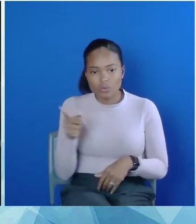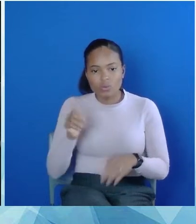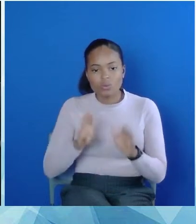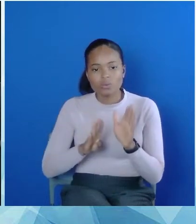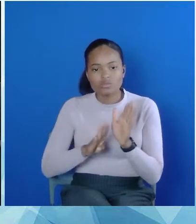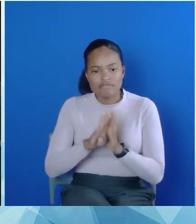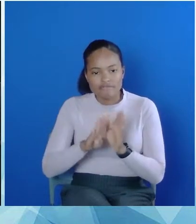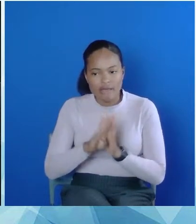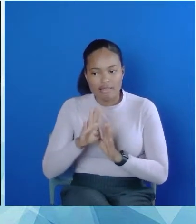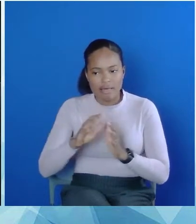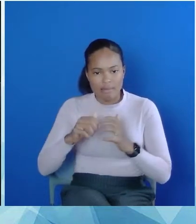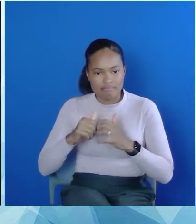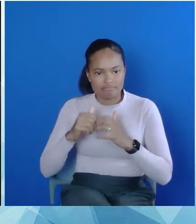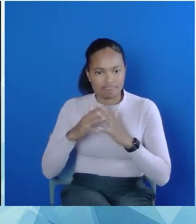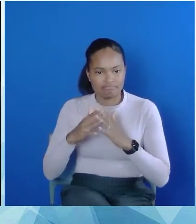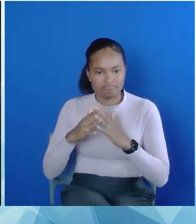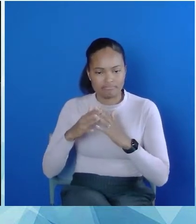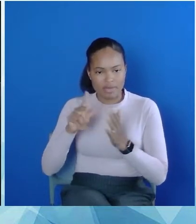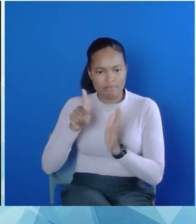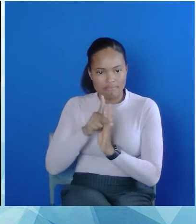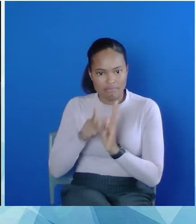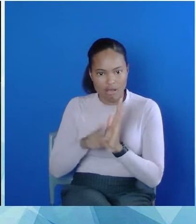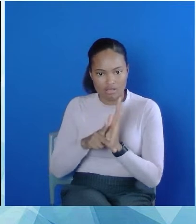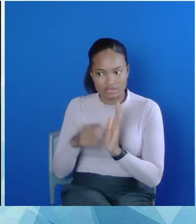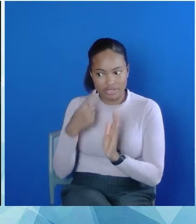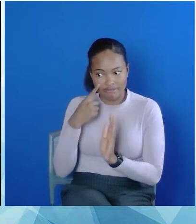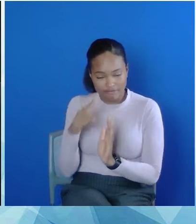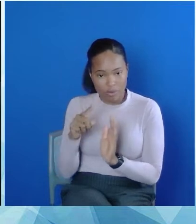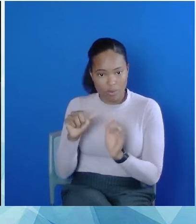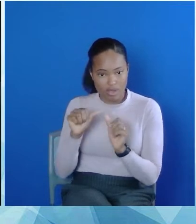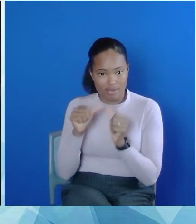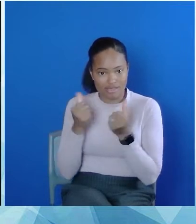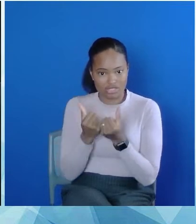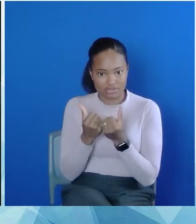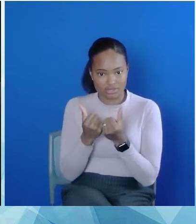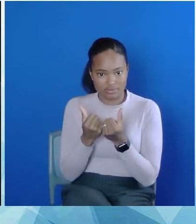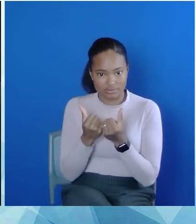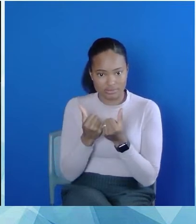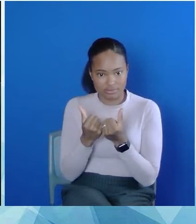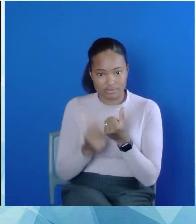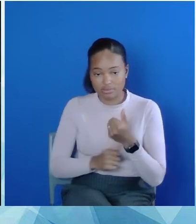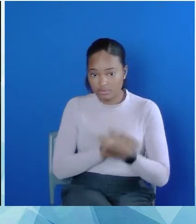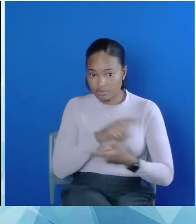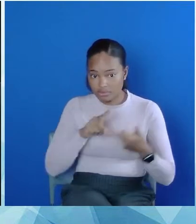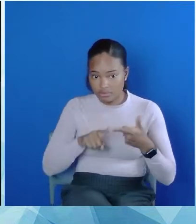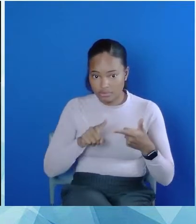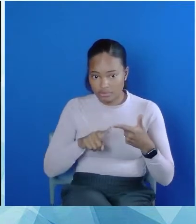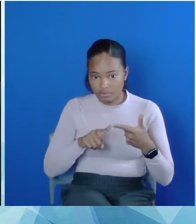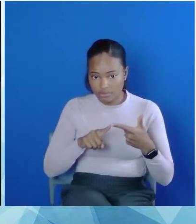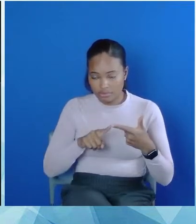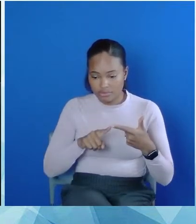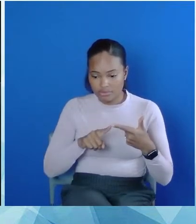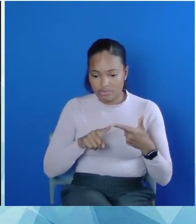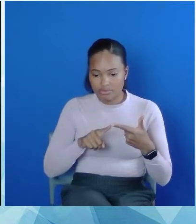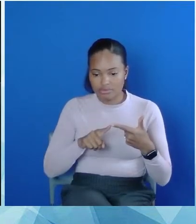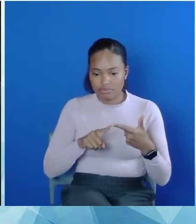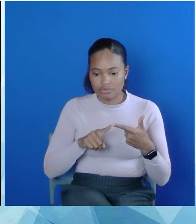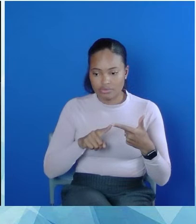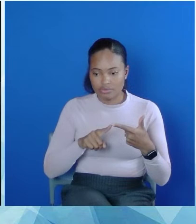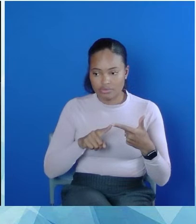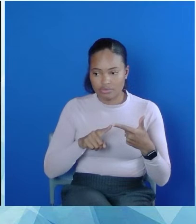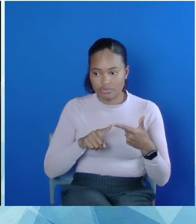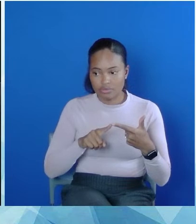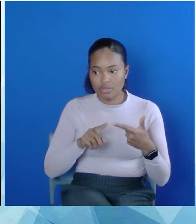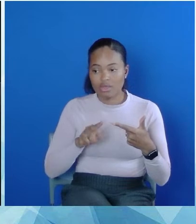policies for the agency. The second function is